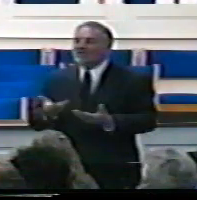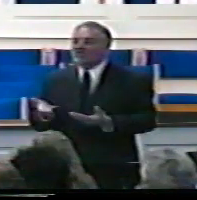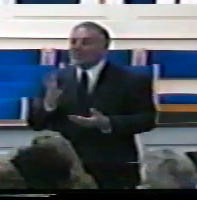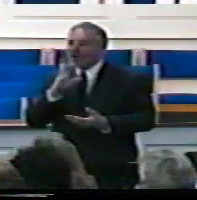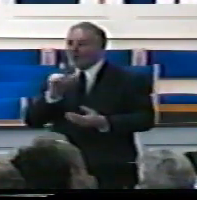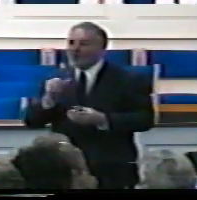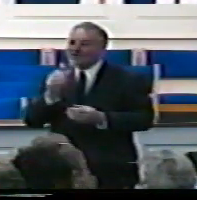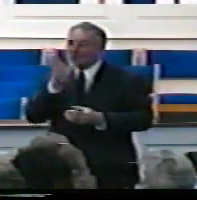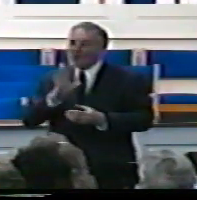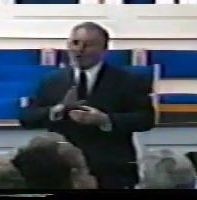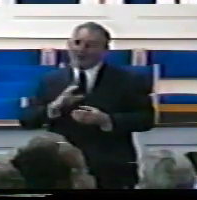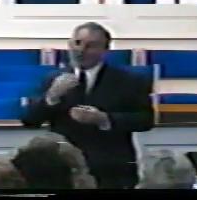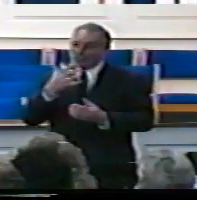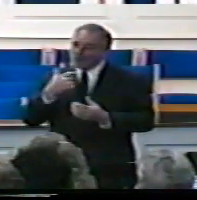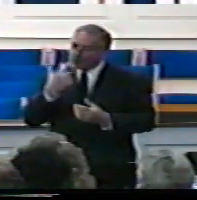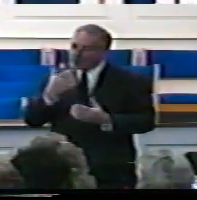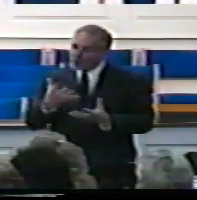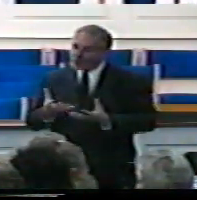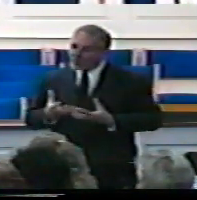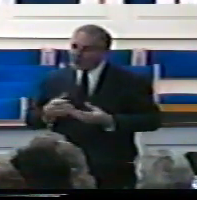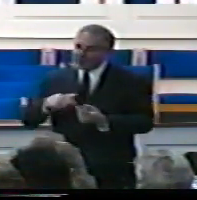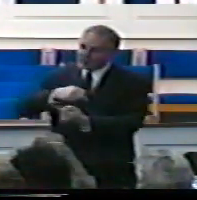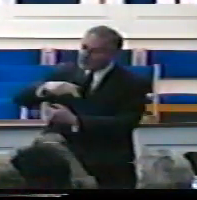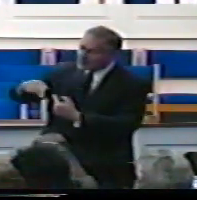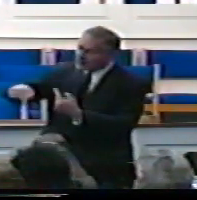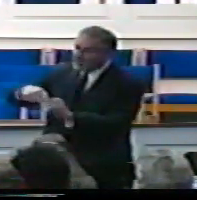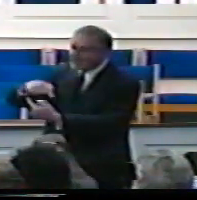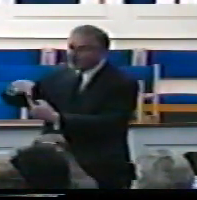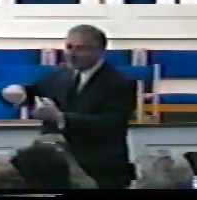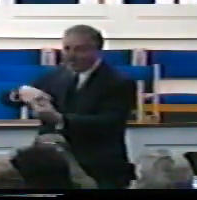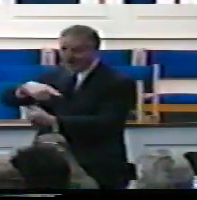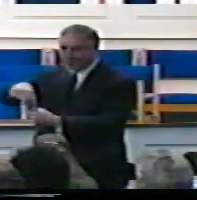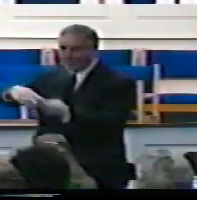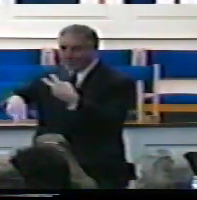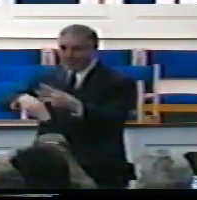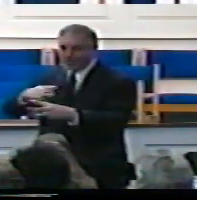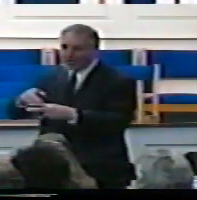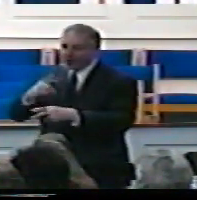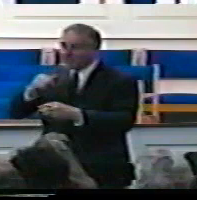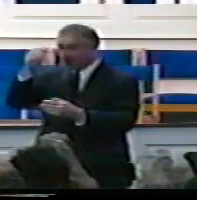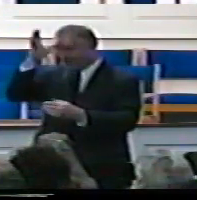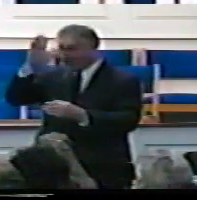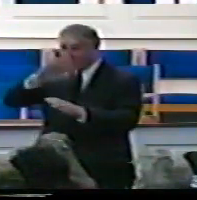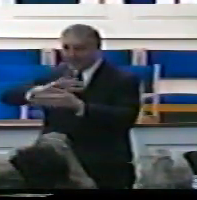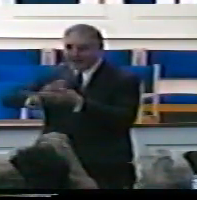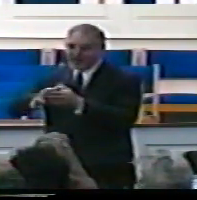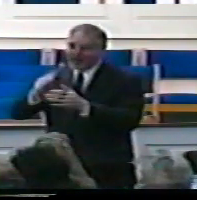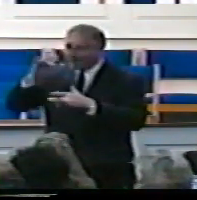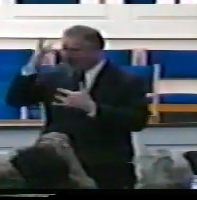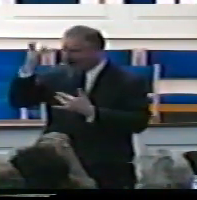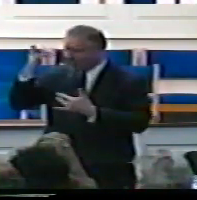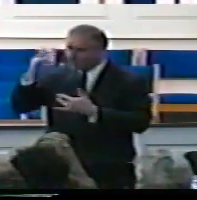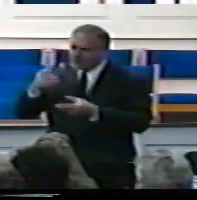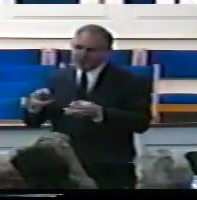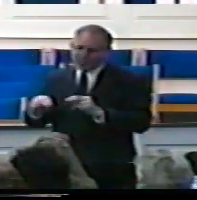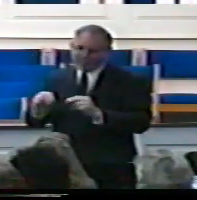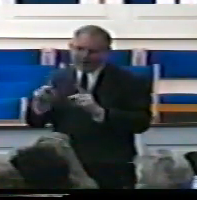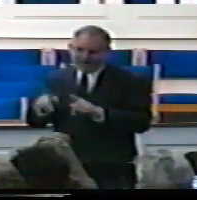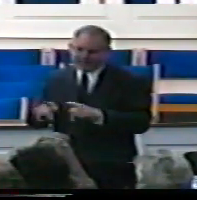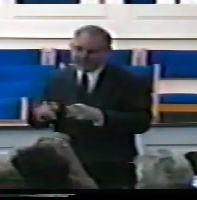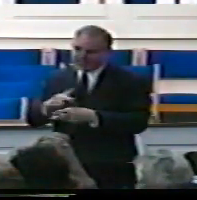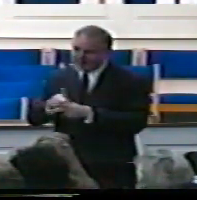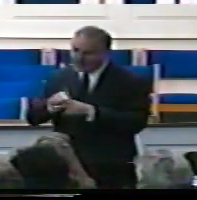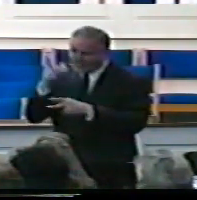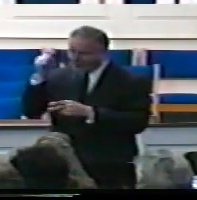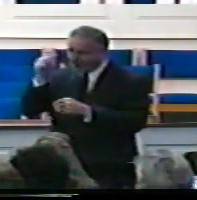sing around the world. But her father became very ill, and no one was to care for him. And